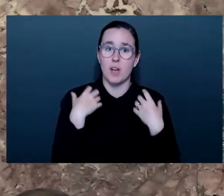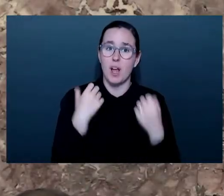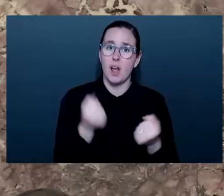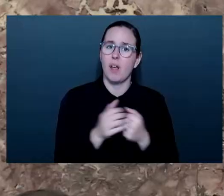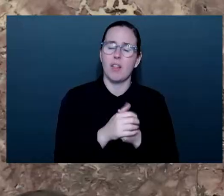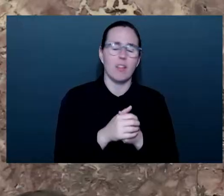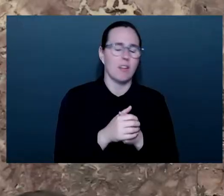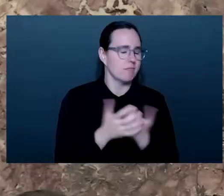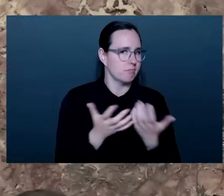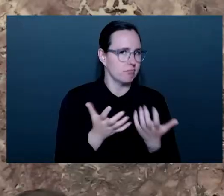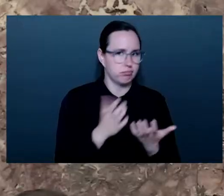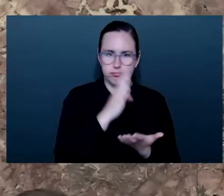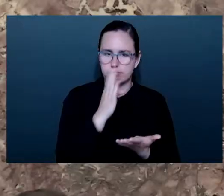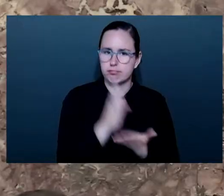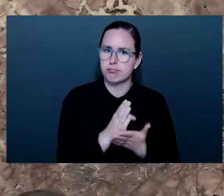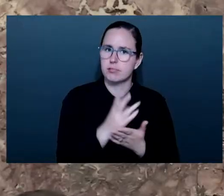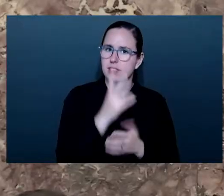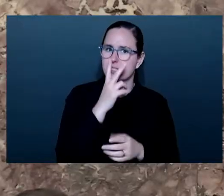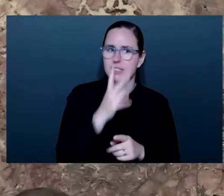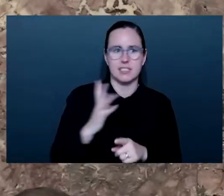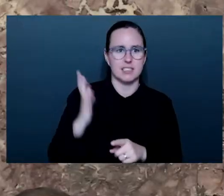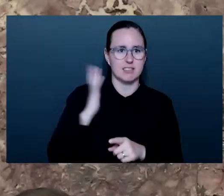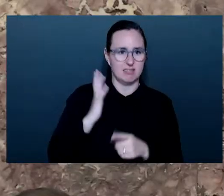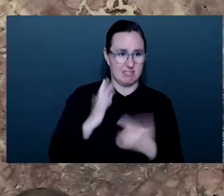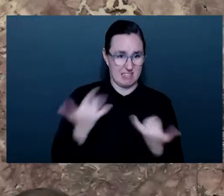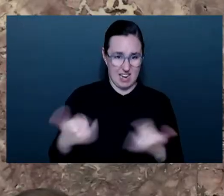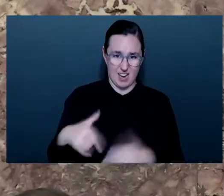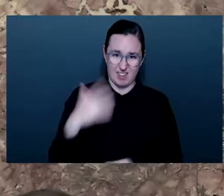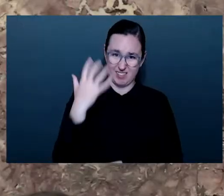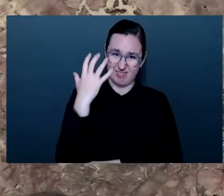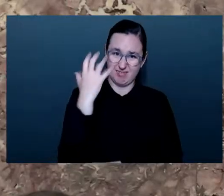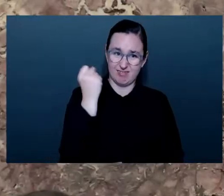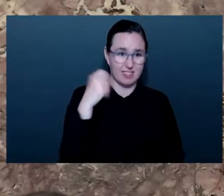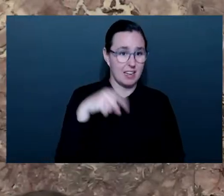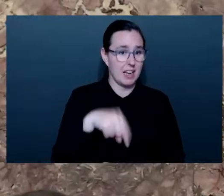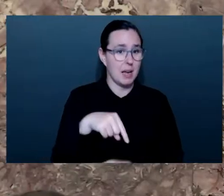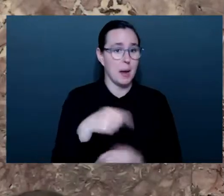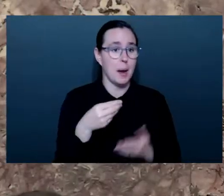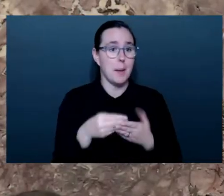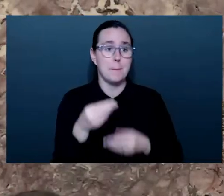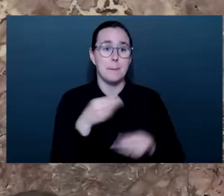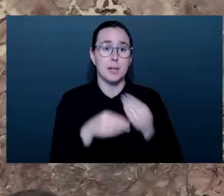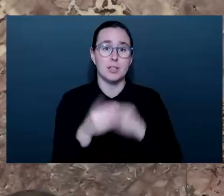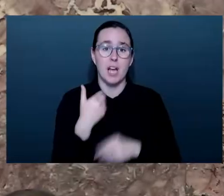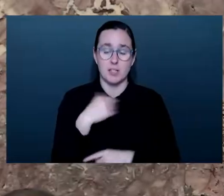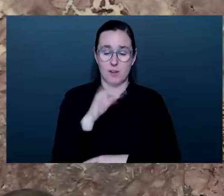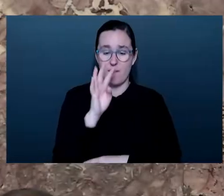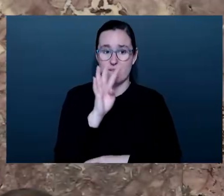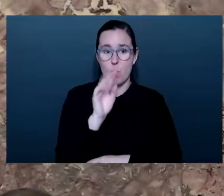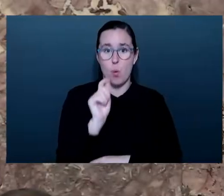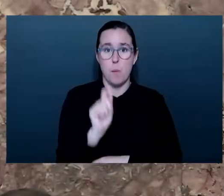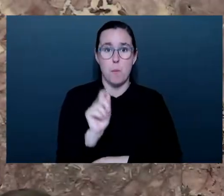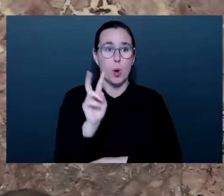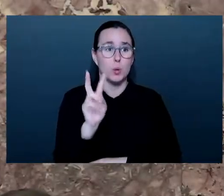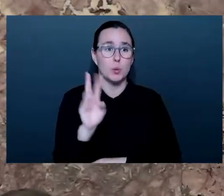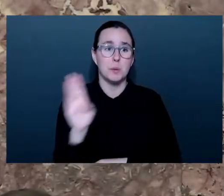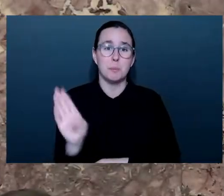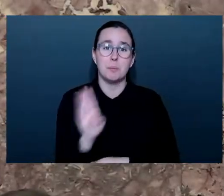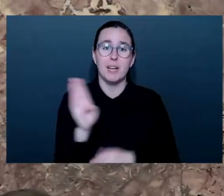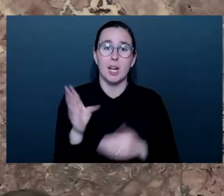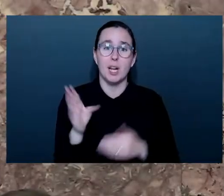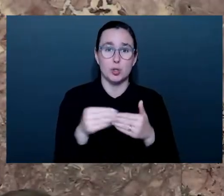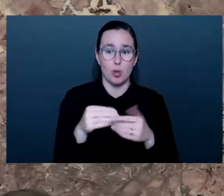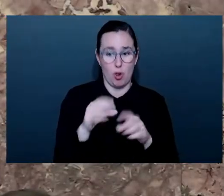$4.2 billion lift in healthcare, and that includes $500 million to expand the services of mental health and substance